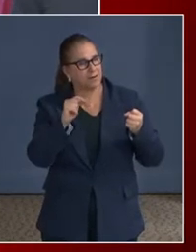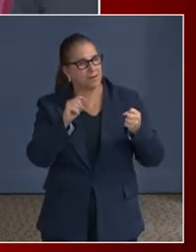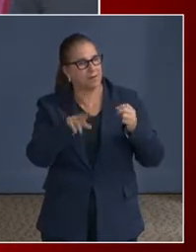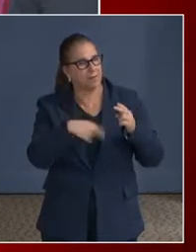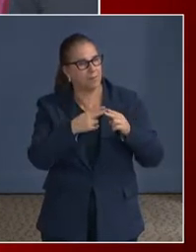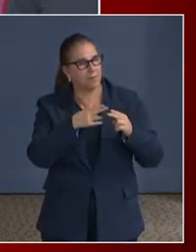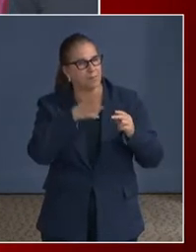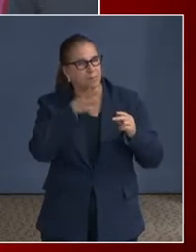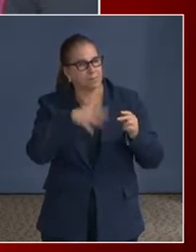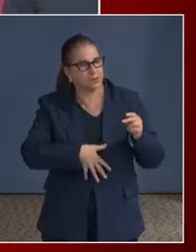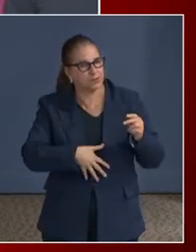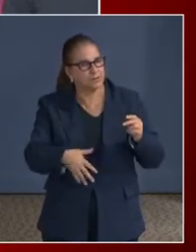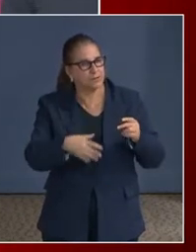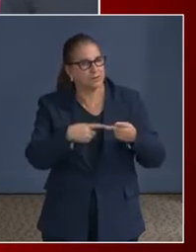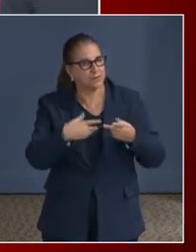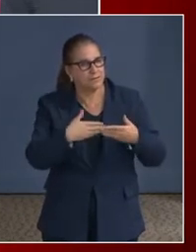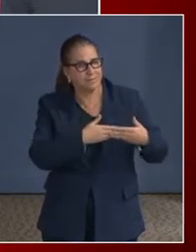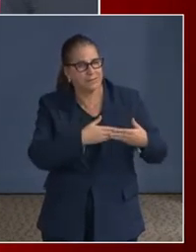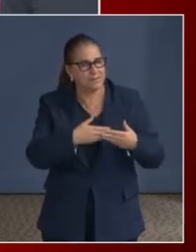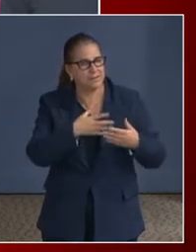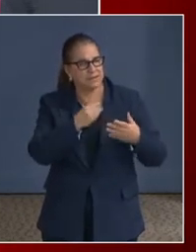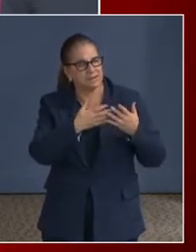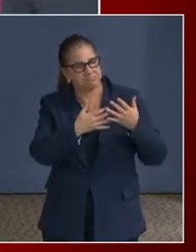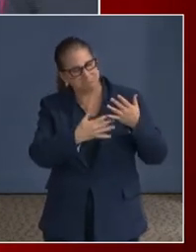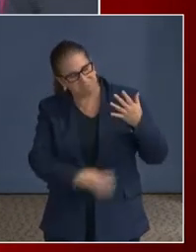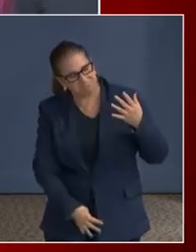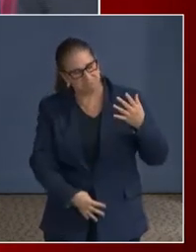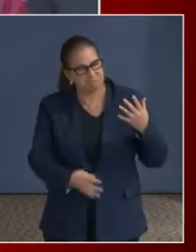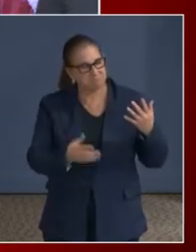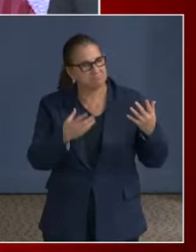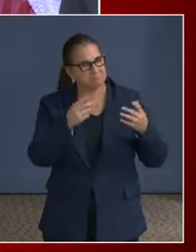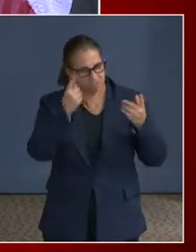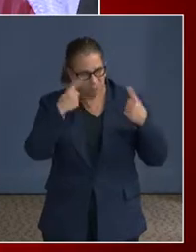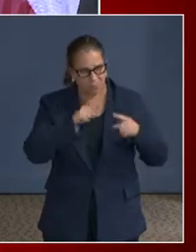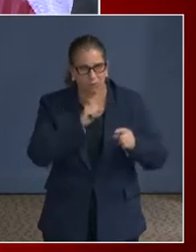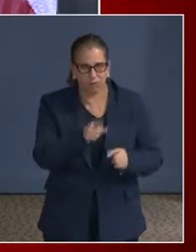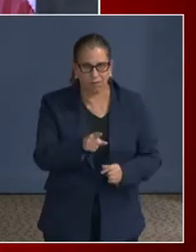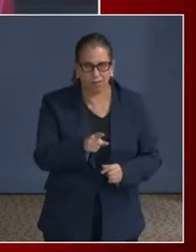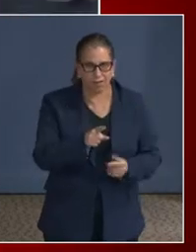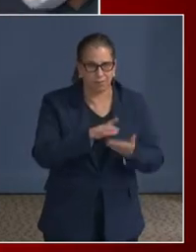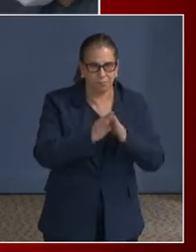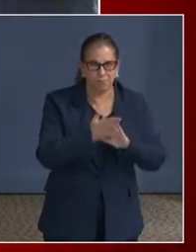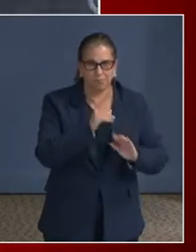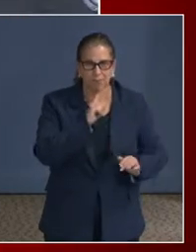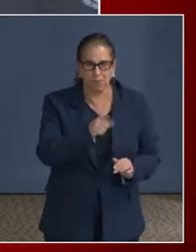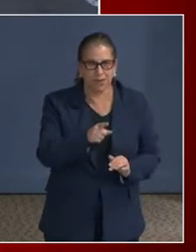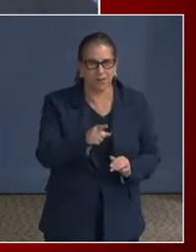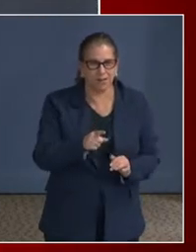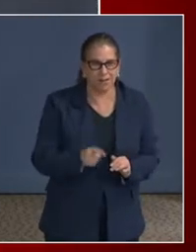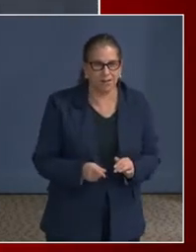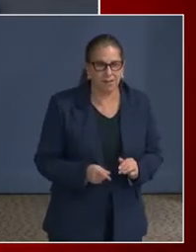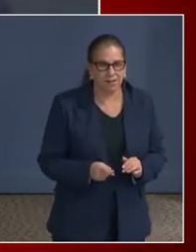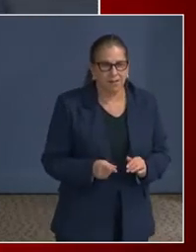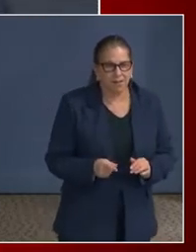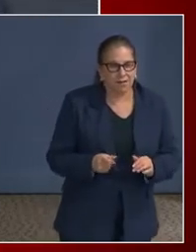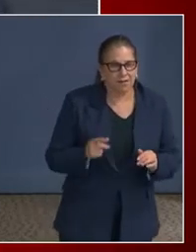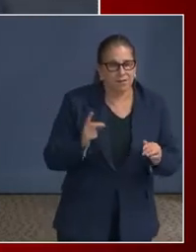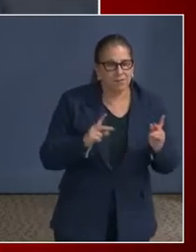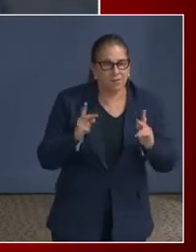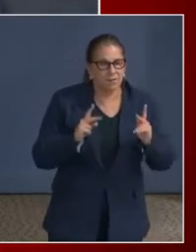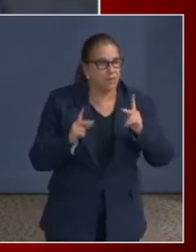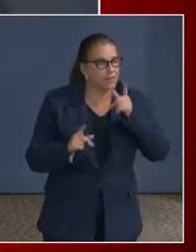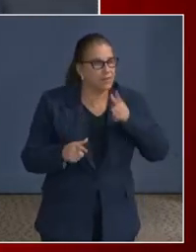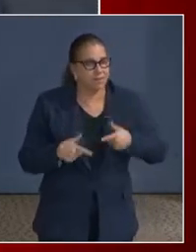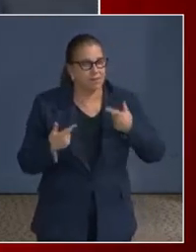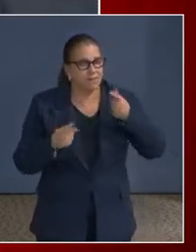also allows us to engage with people who may have never made it to the convention center in the first place. Perhaps there were other barriers. I'm a mom of 2. I have engaged